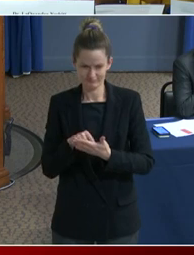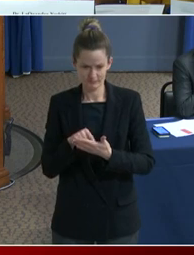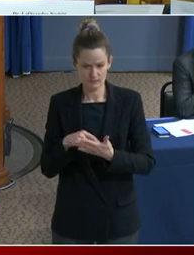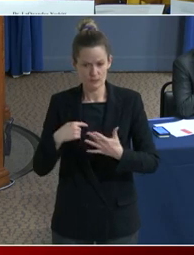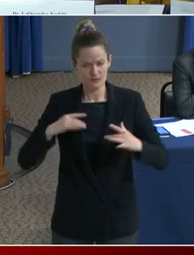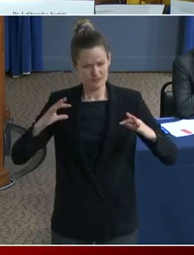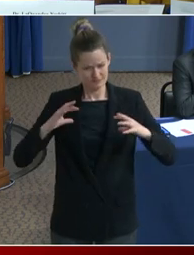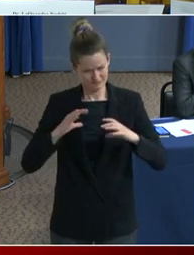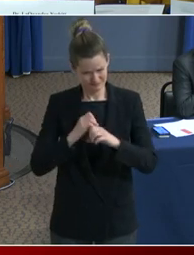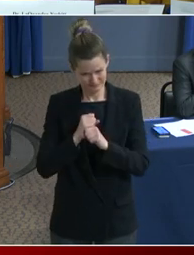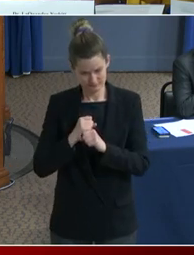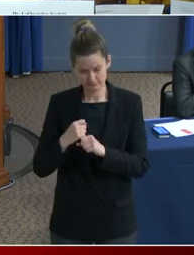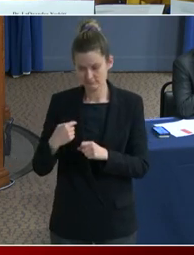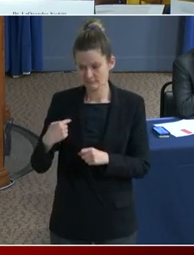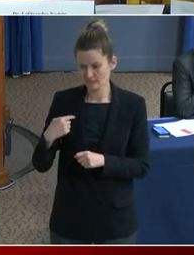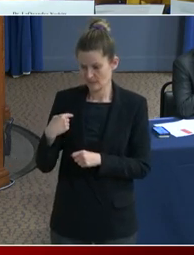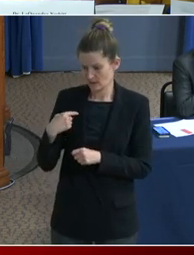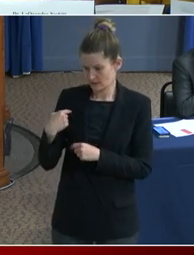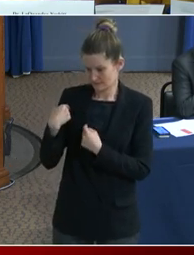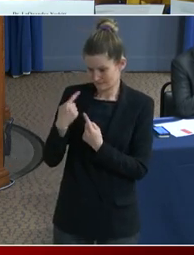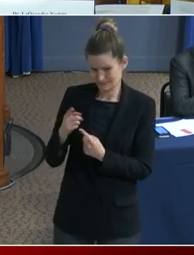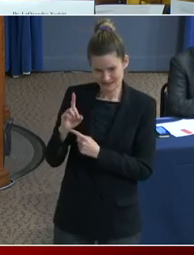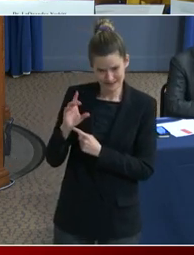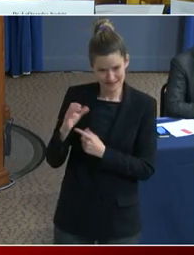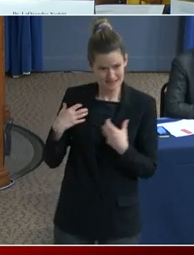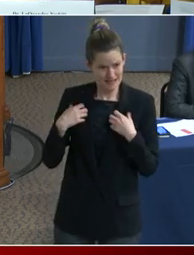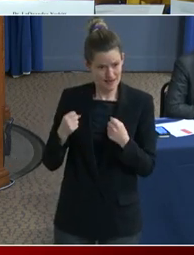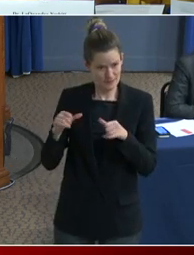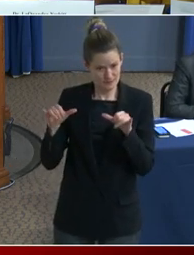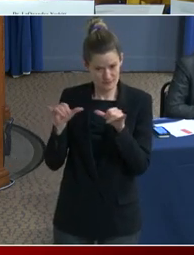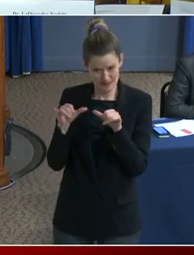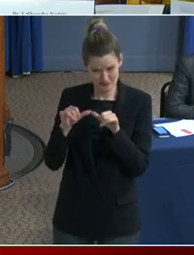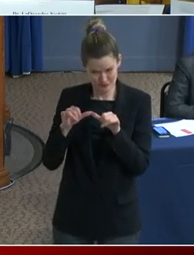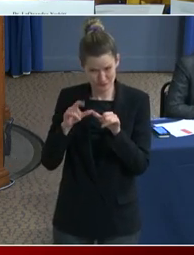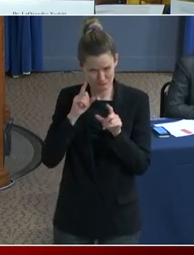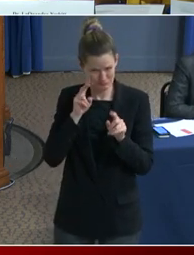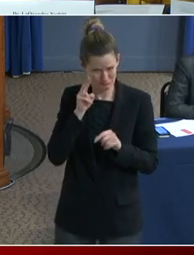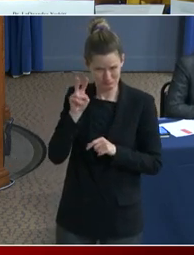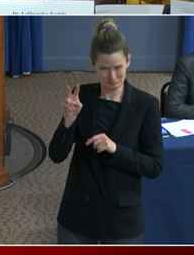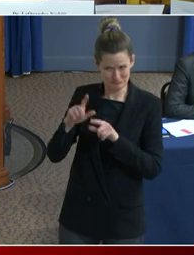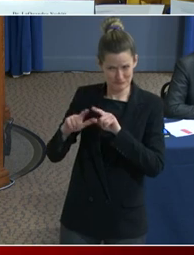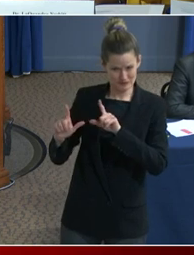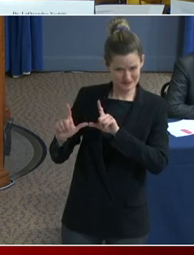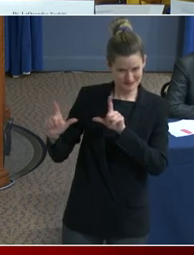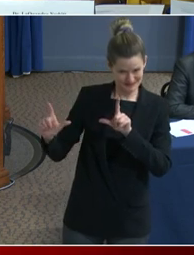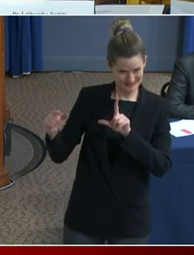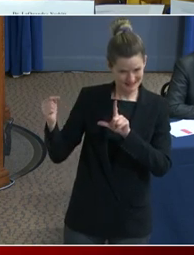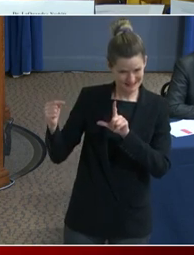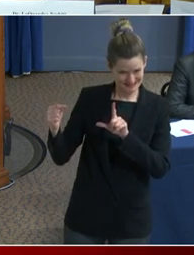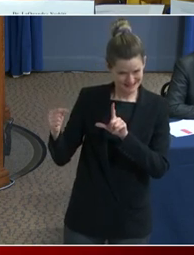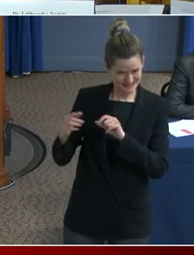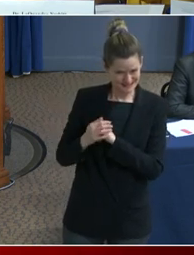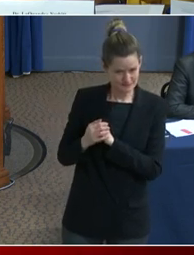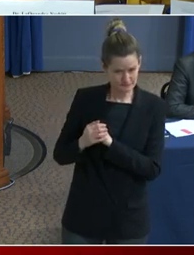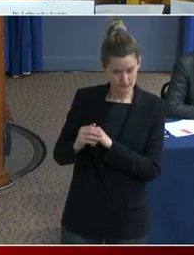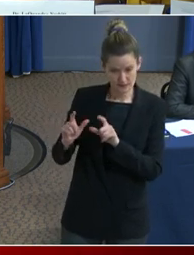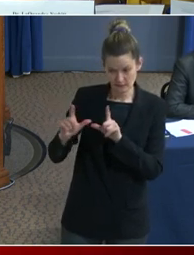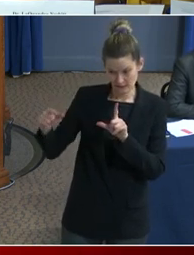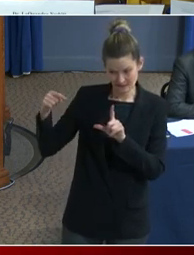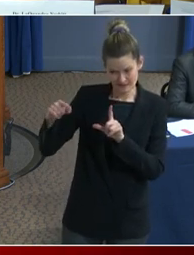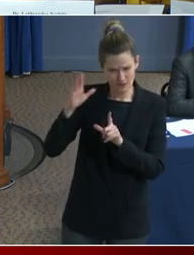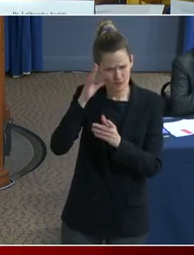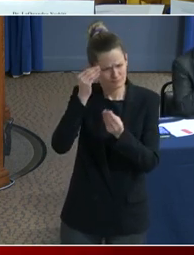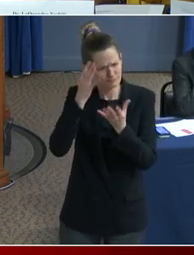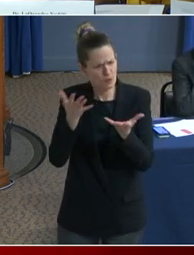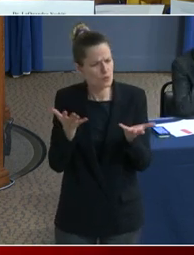DC health metrics are presented here. The last time we were before you, we gave you all some metrics that we were transitioning to